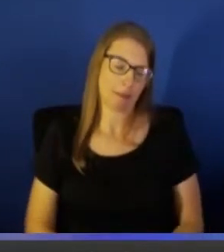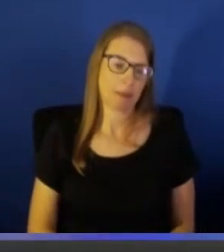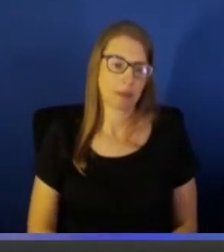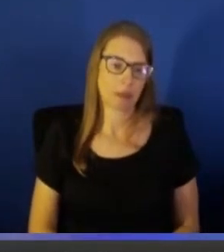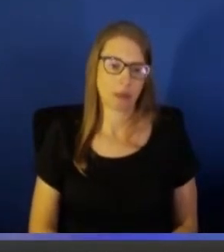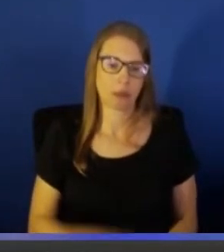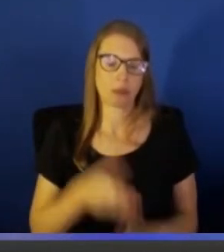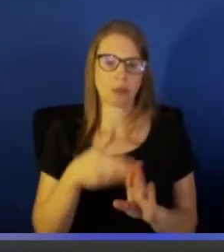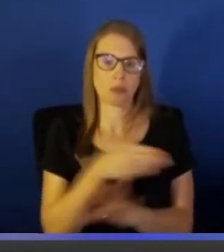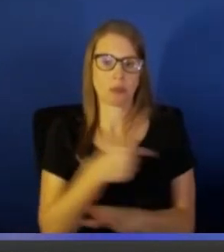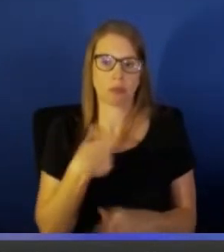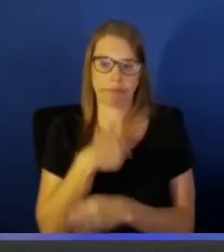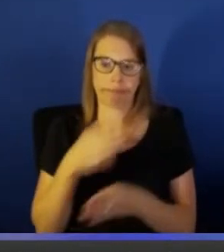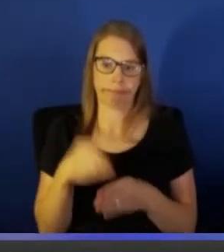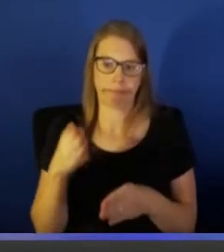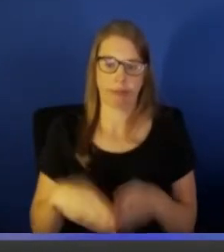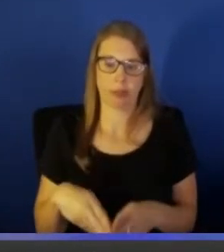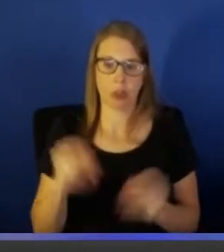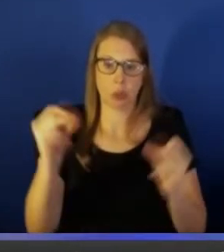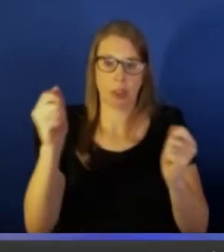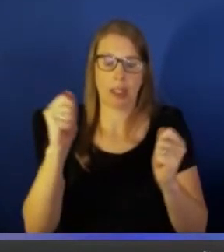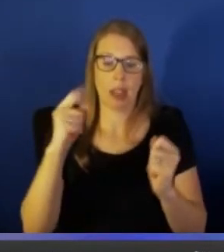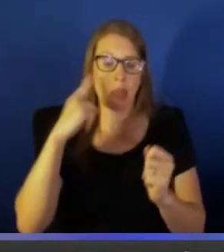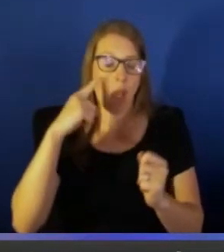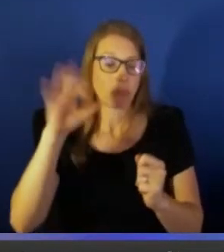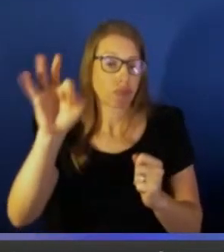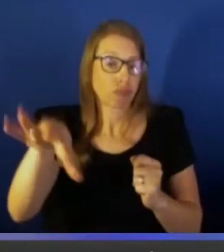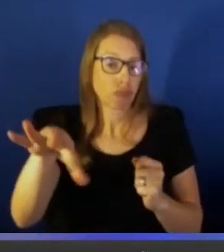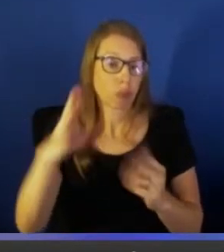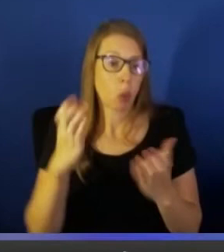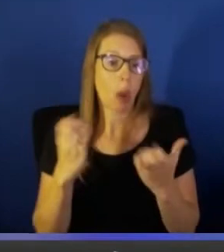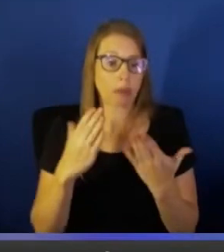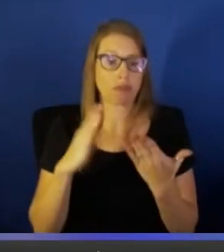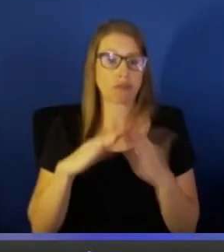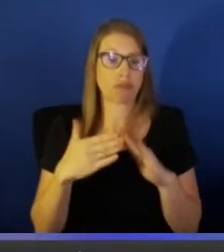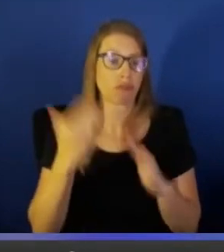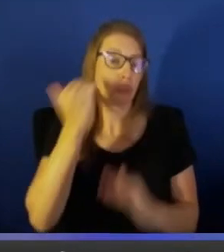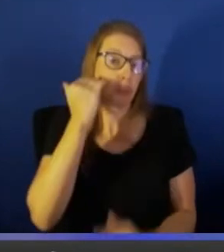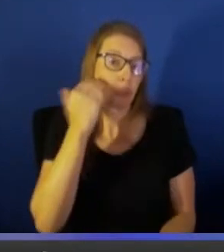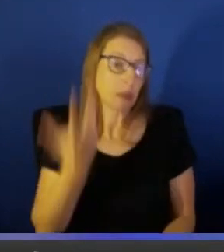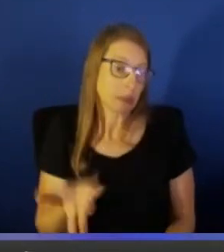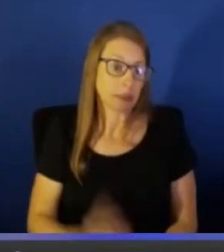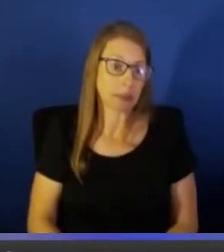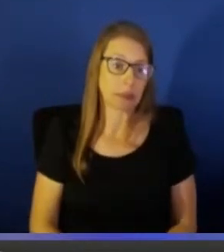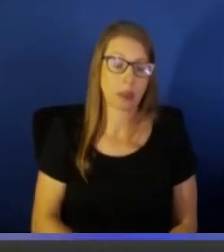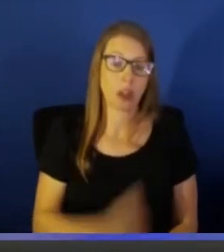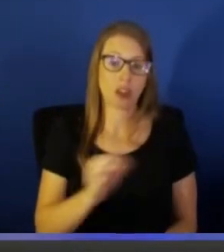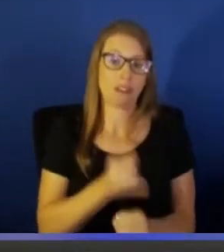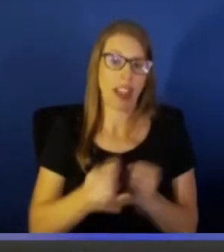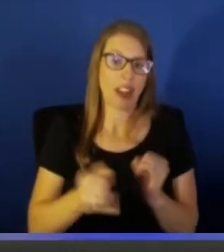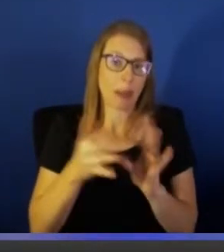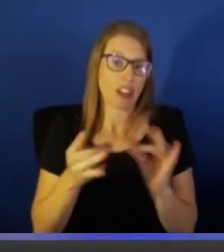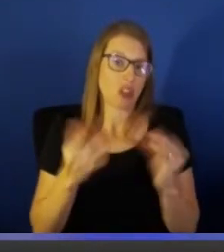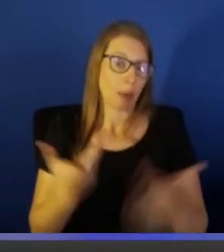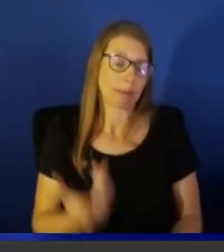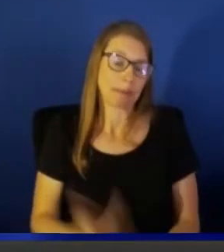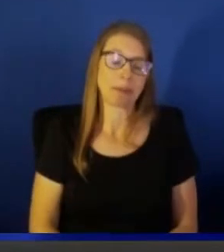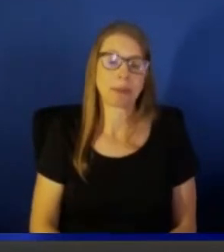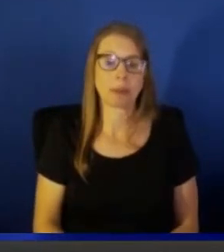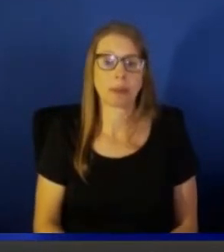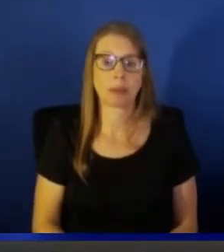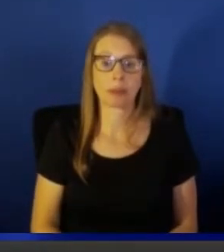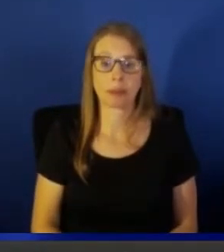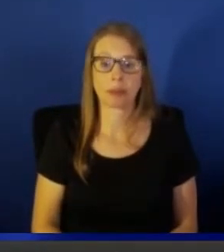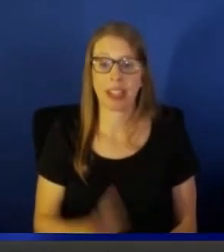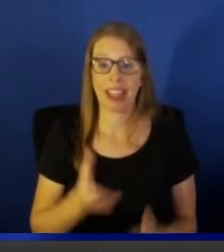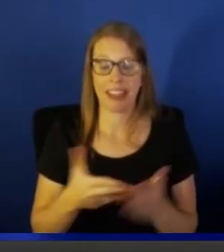any final quick thought that you want the community to know as we head into the weekend, Mayor? What's your final message? Things are good and they're